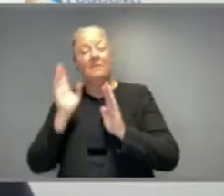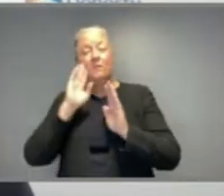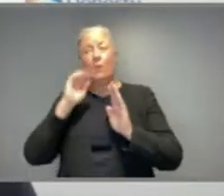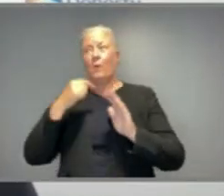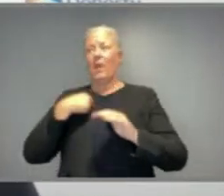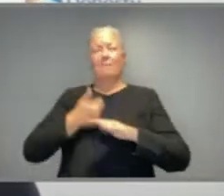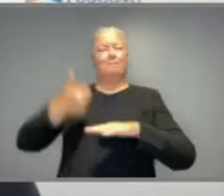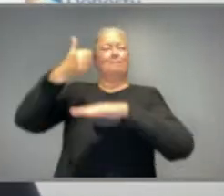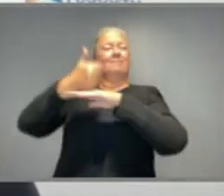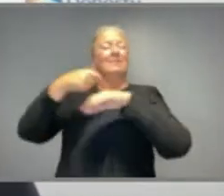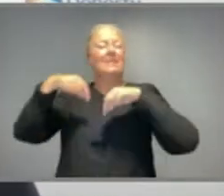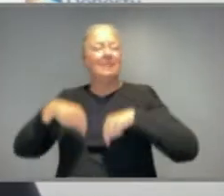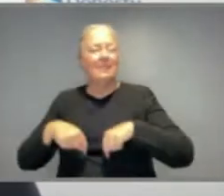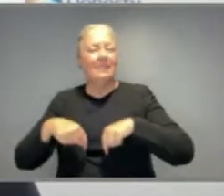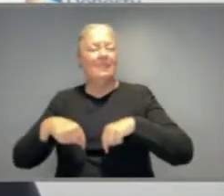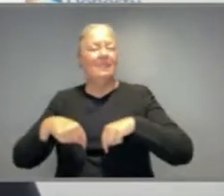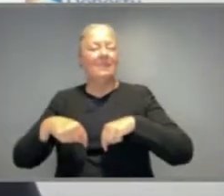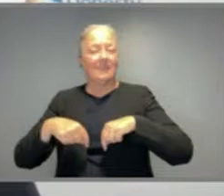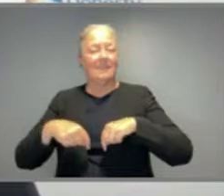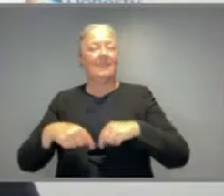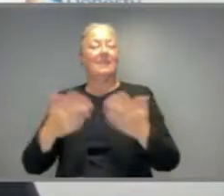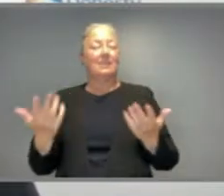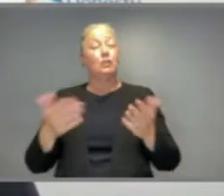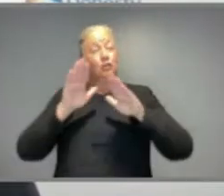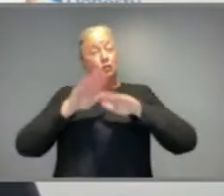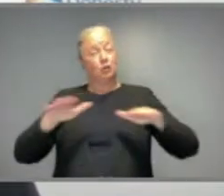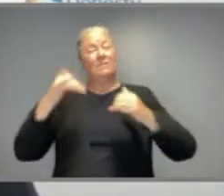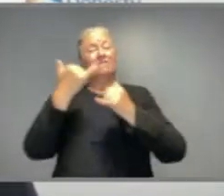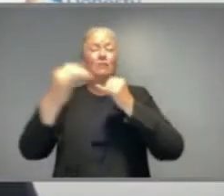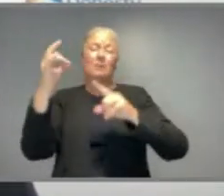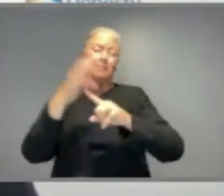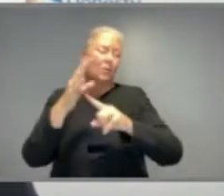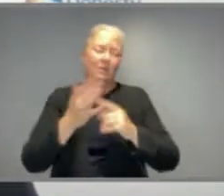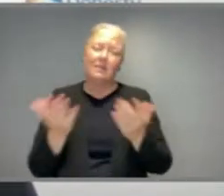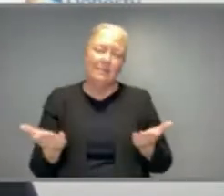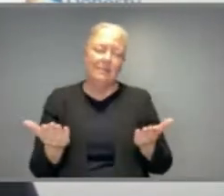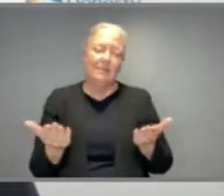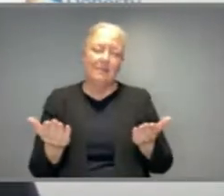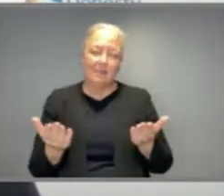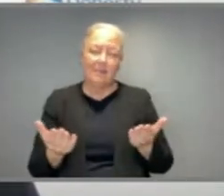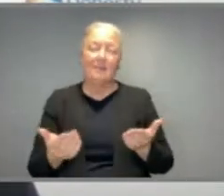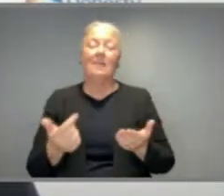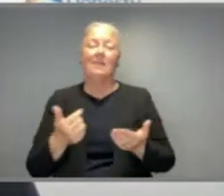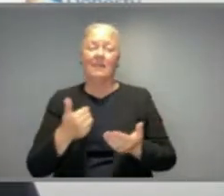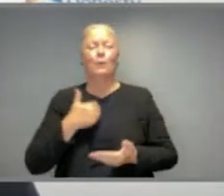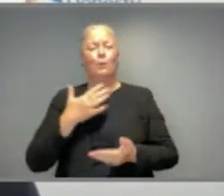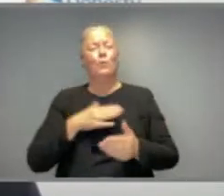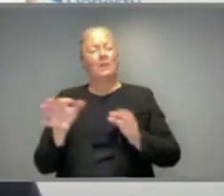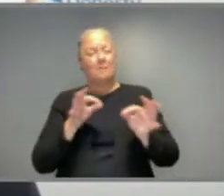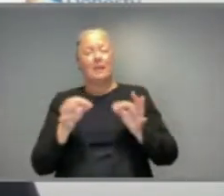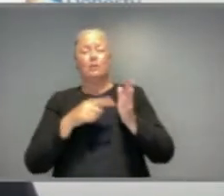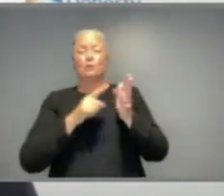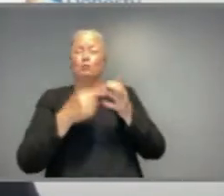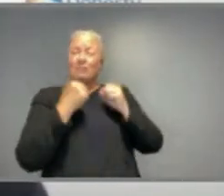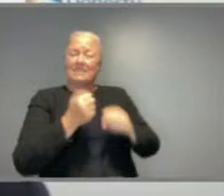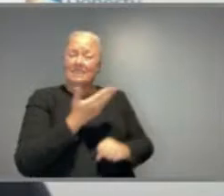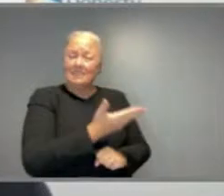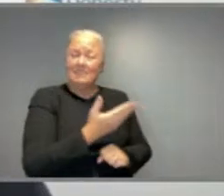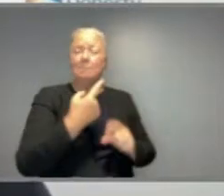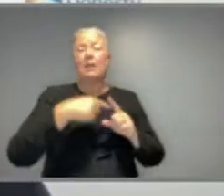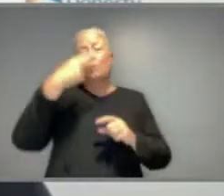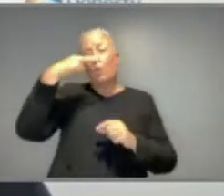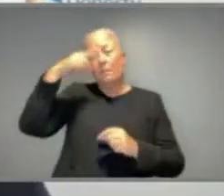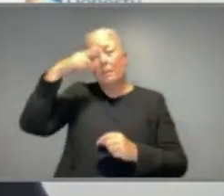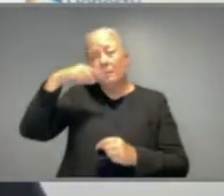modeller. That children are very important, and so a strategy that protects them as well as elders in the population and the middle